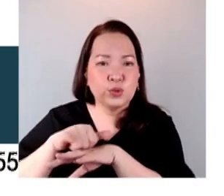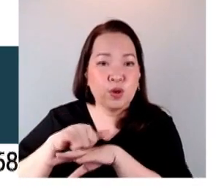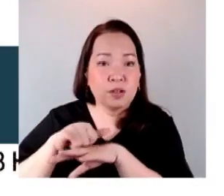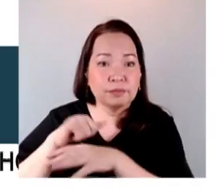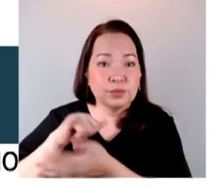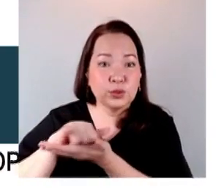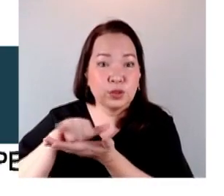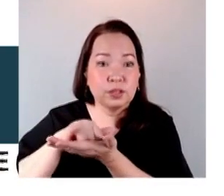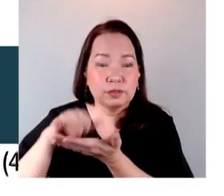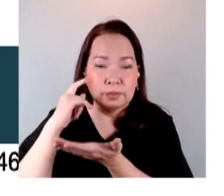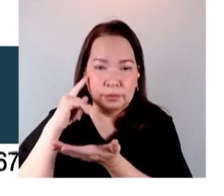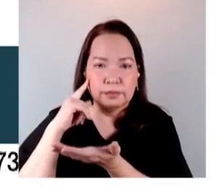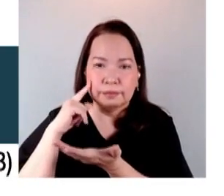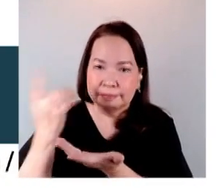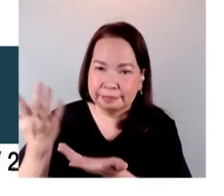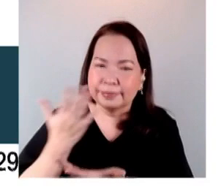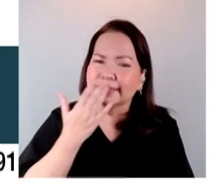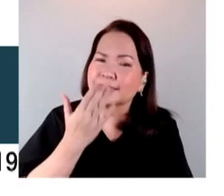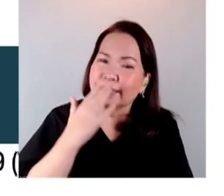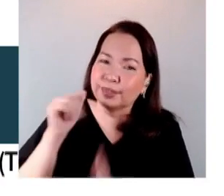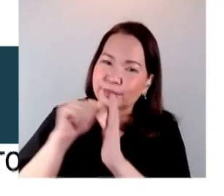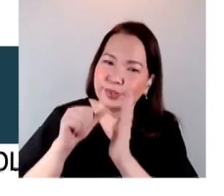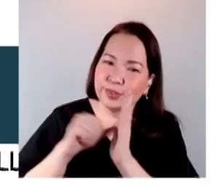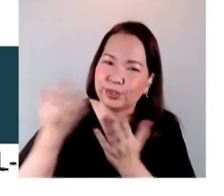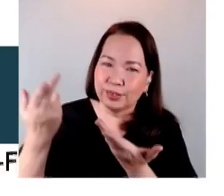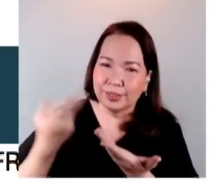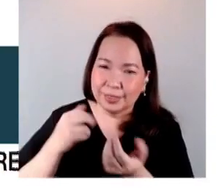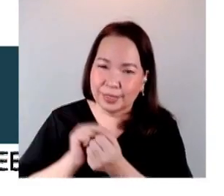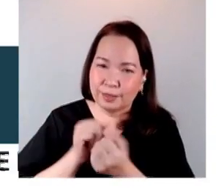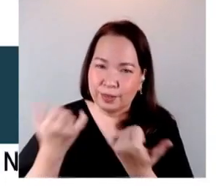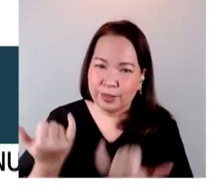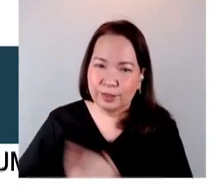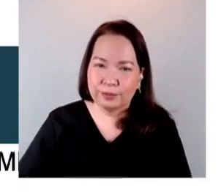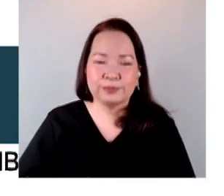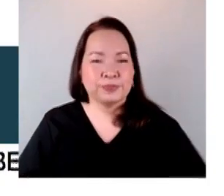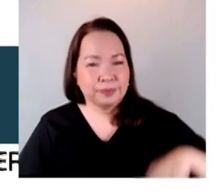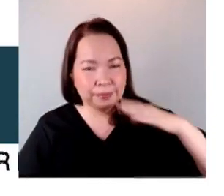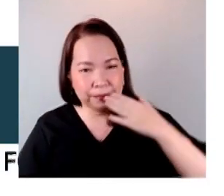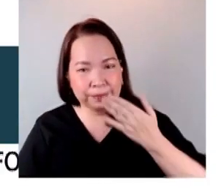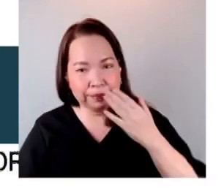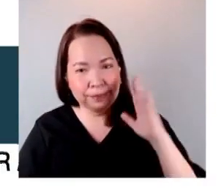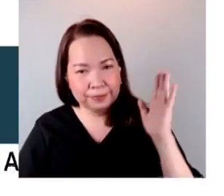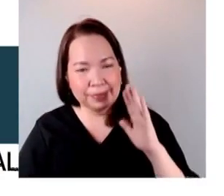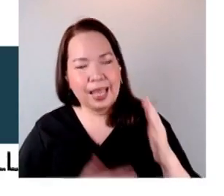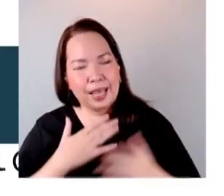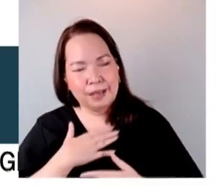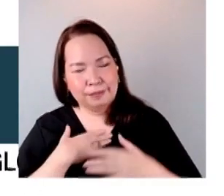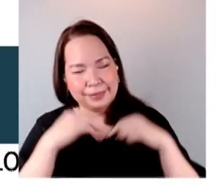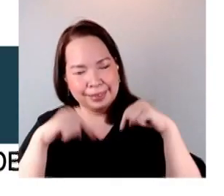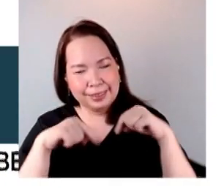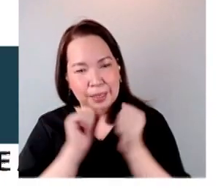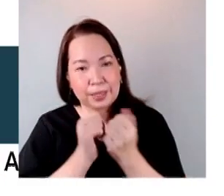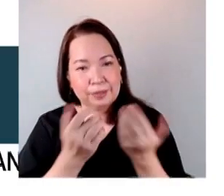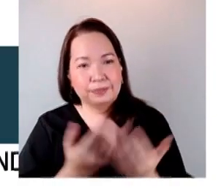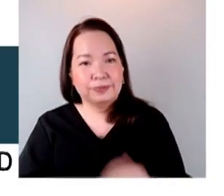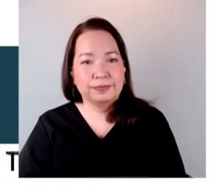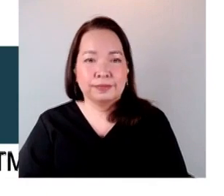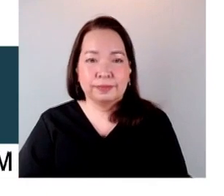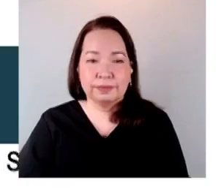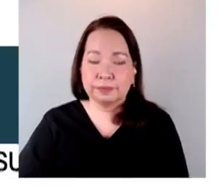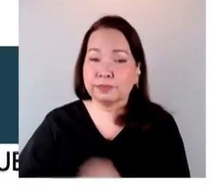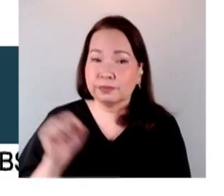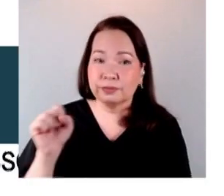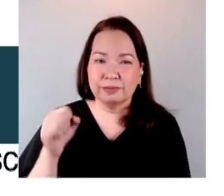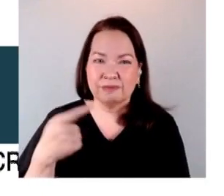good afternoon to you. Thanks for joining us today. Thank you. Thank you. I'm glad to be here. All right. So this